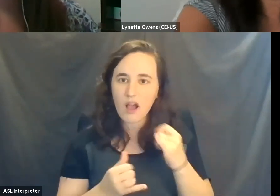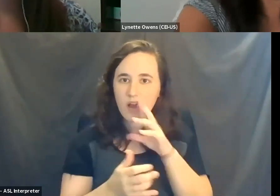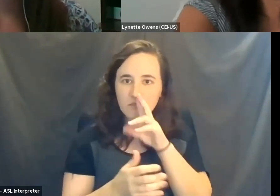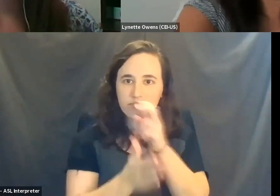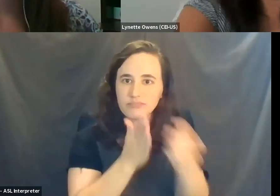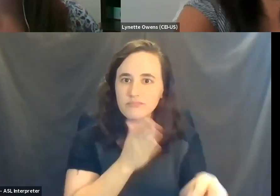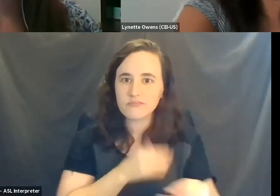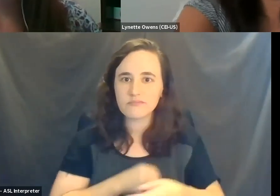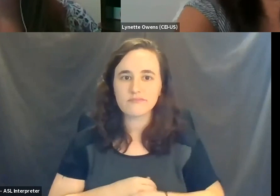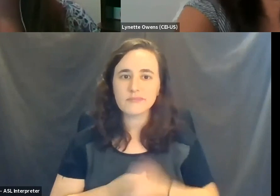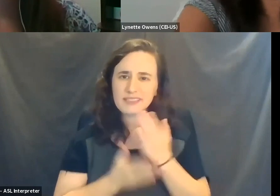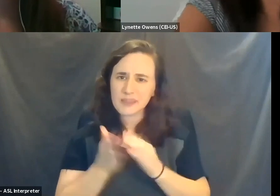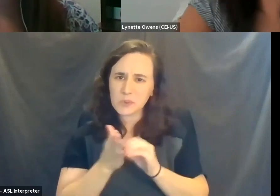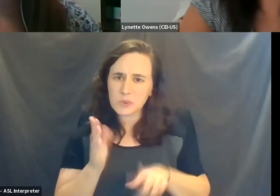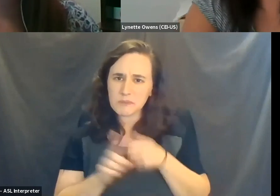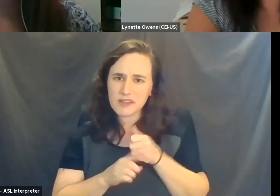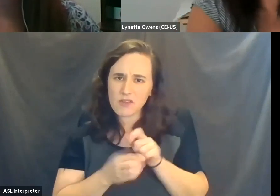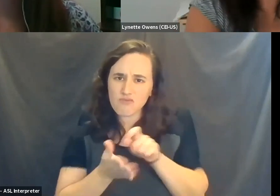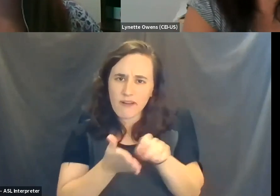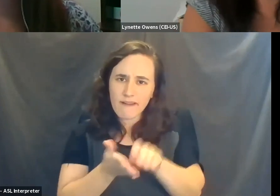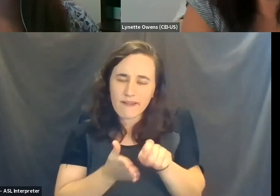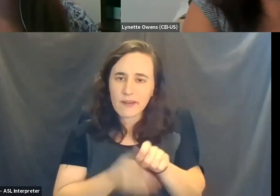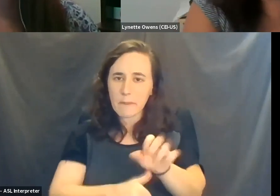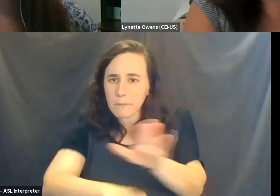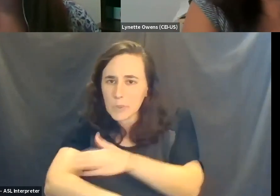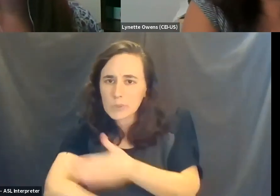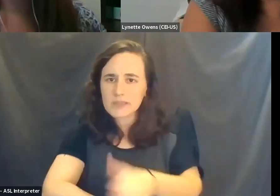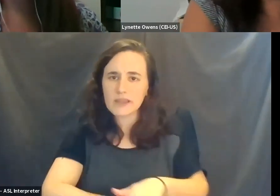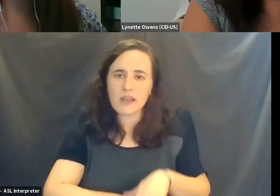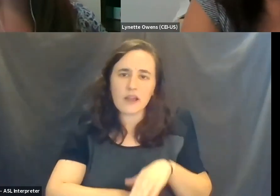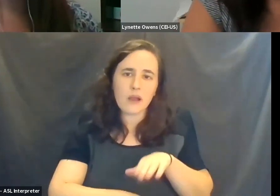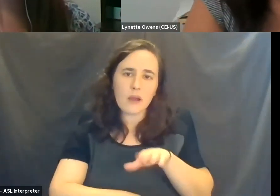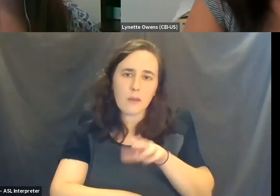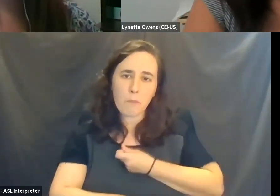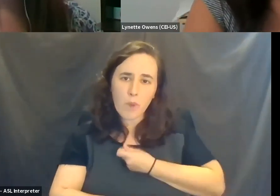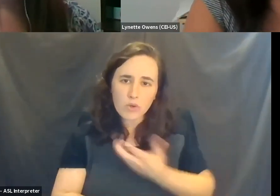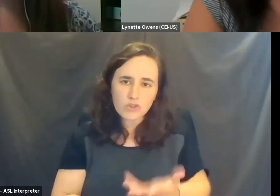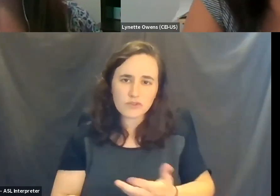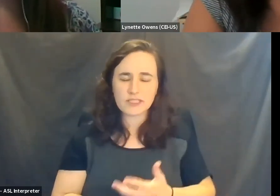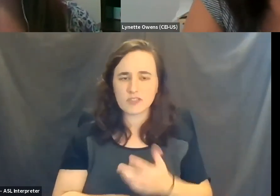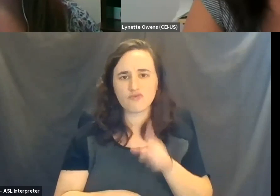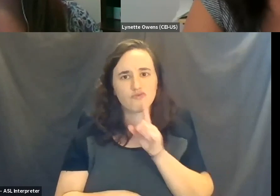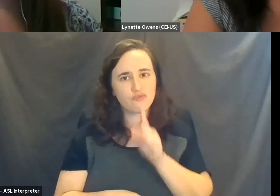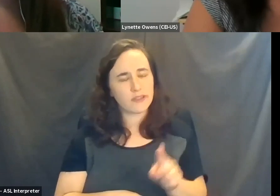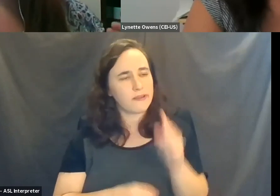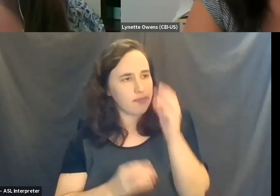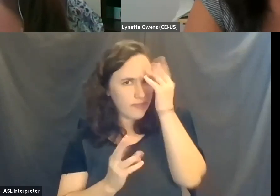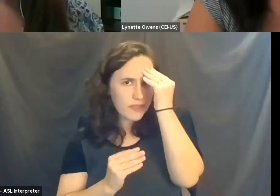and poetry and really reflecting on what they've learned from the spring. So I think